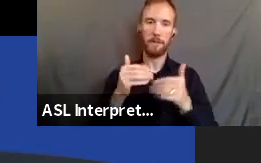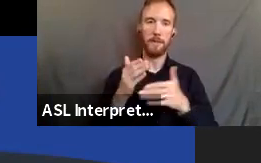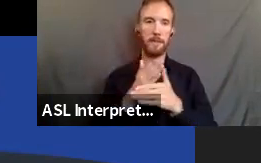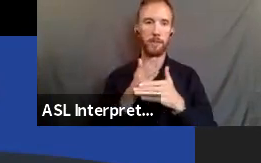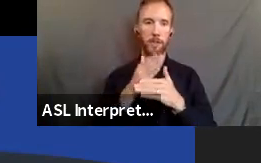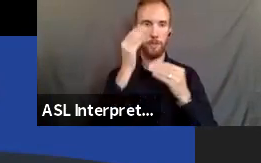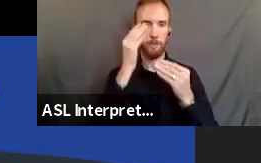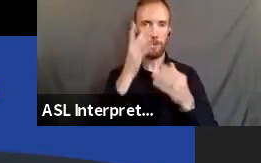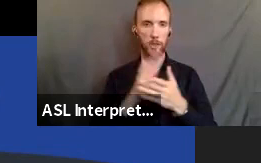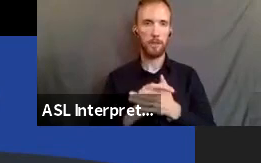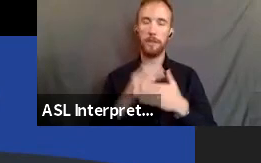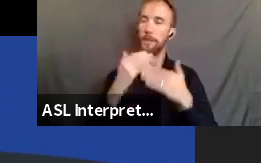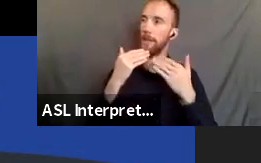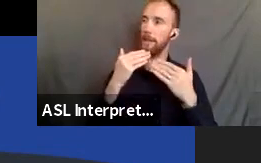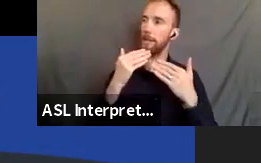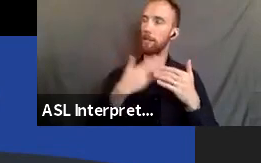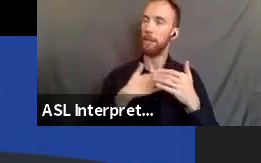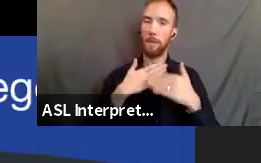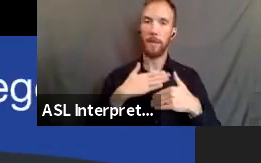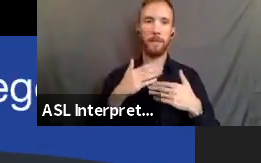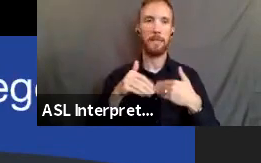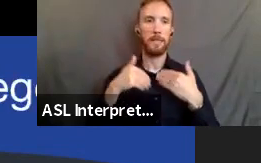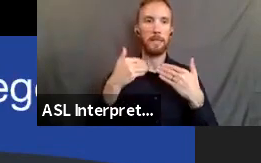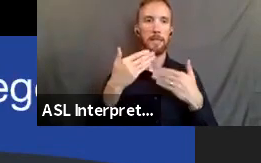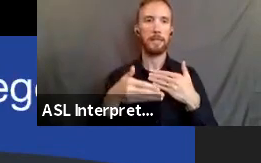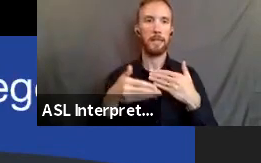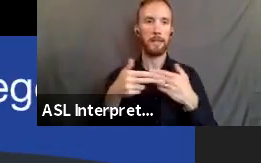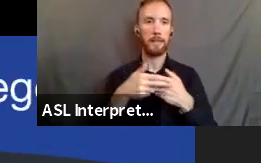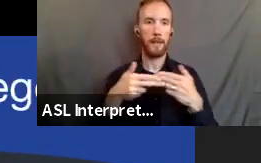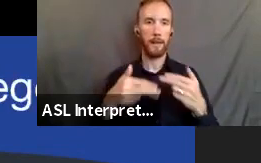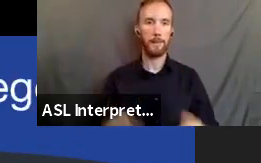thank you chief mcdate next slide please